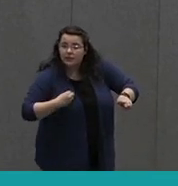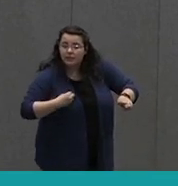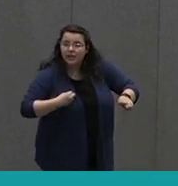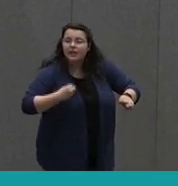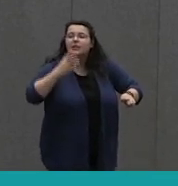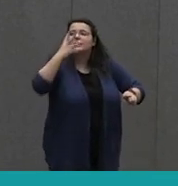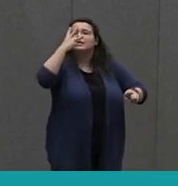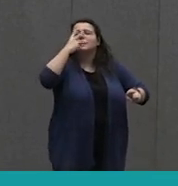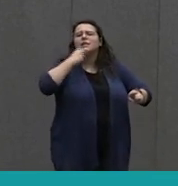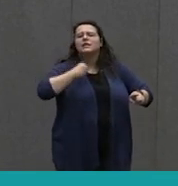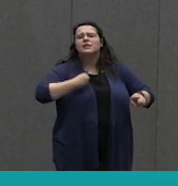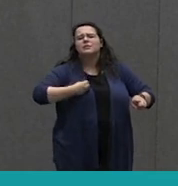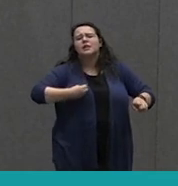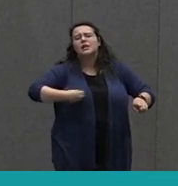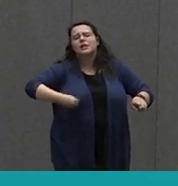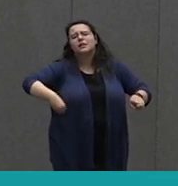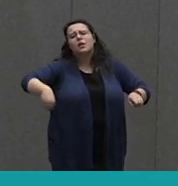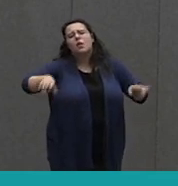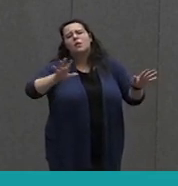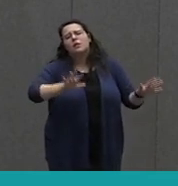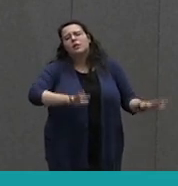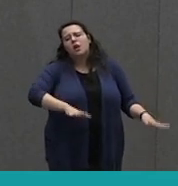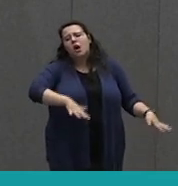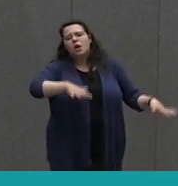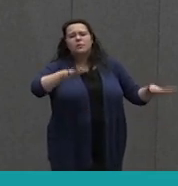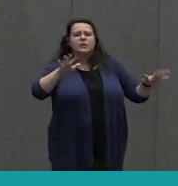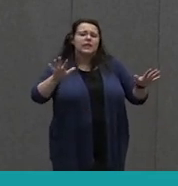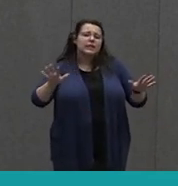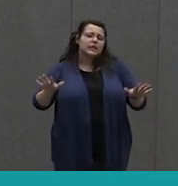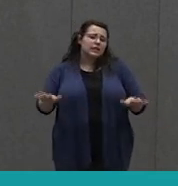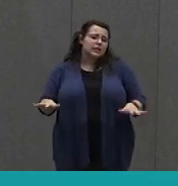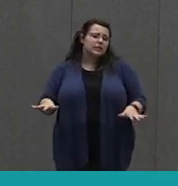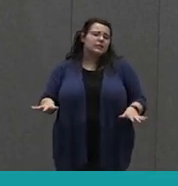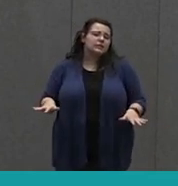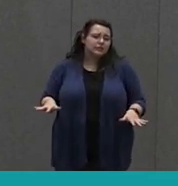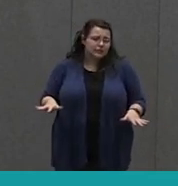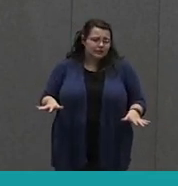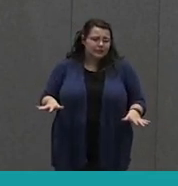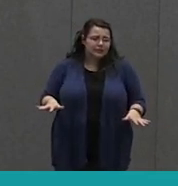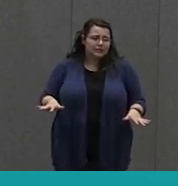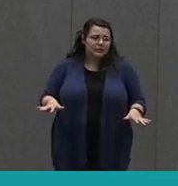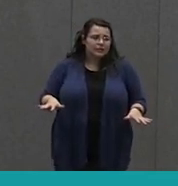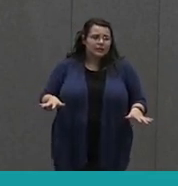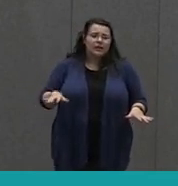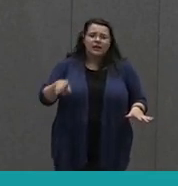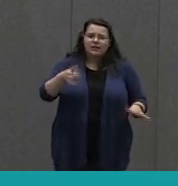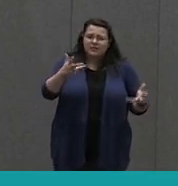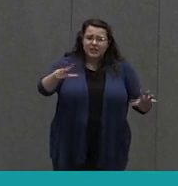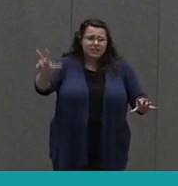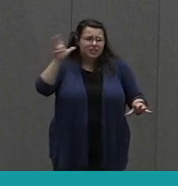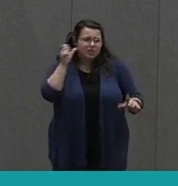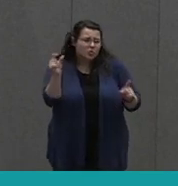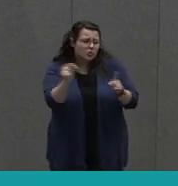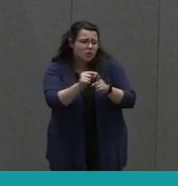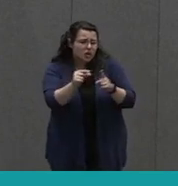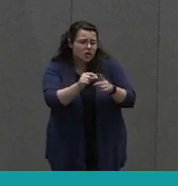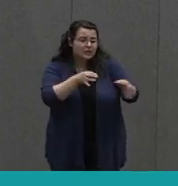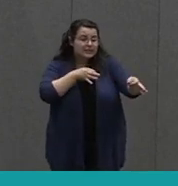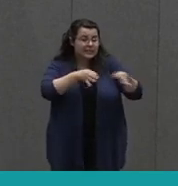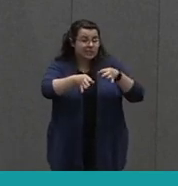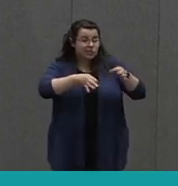Push the trash, mash the trash, crush the trash. Those are all verbs.